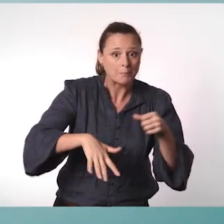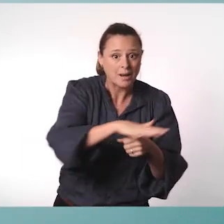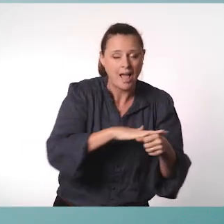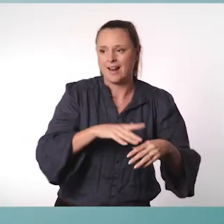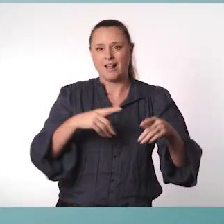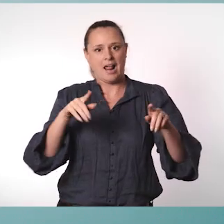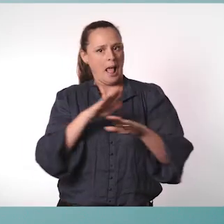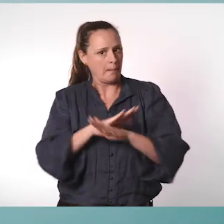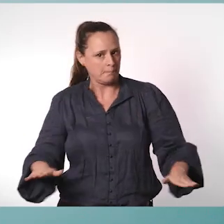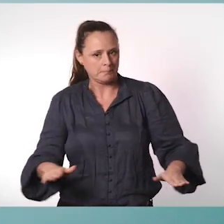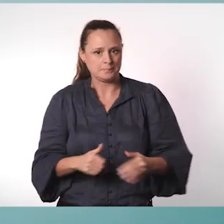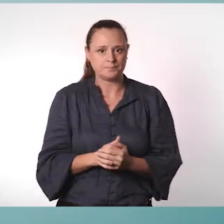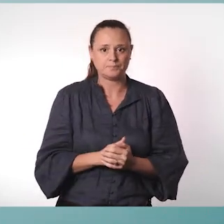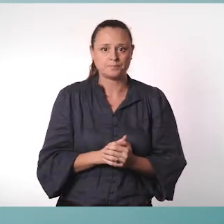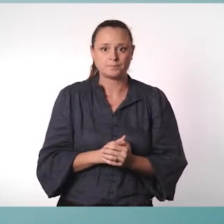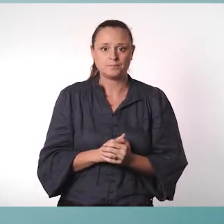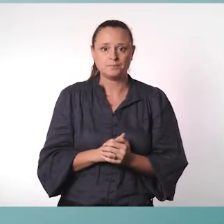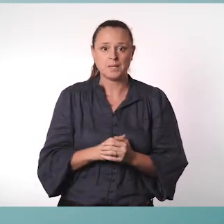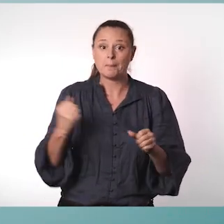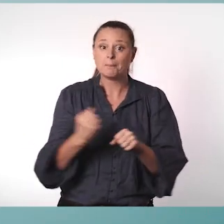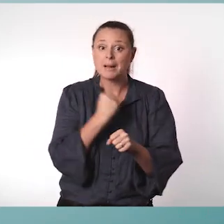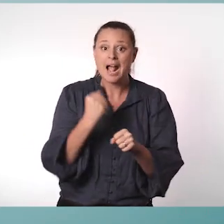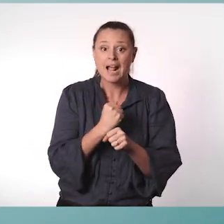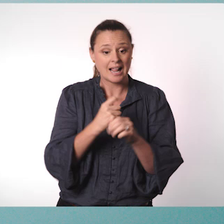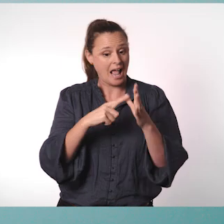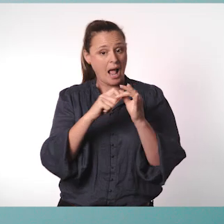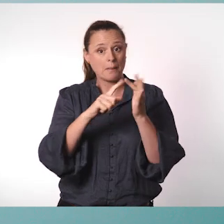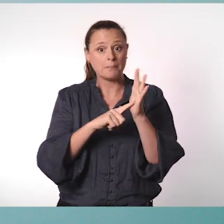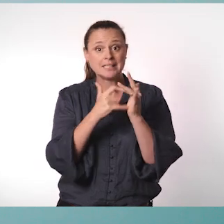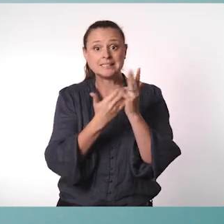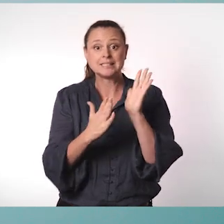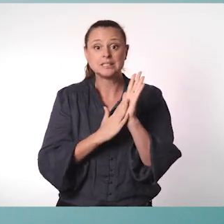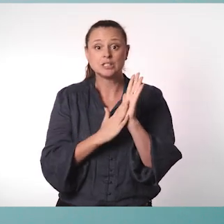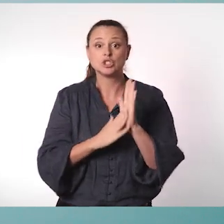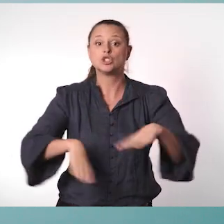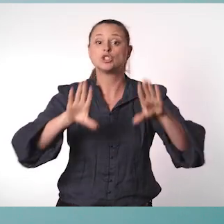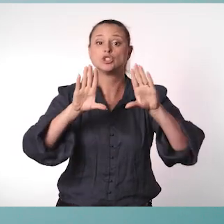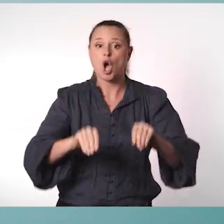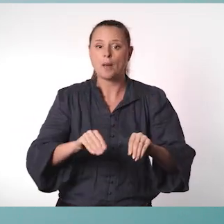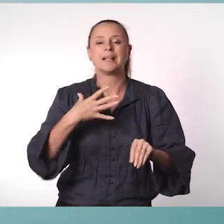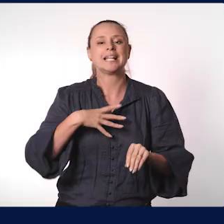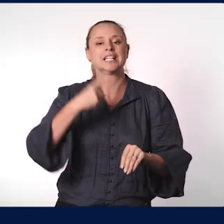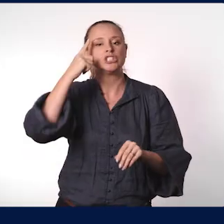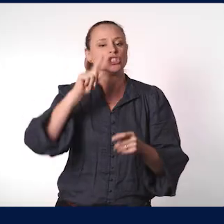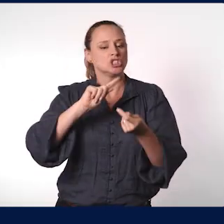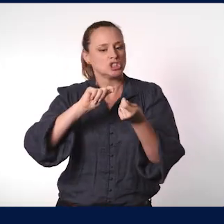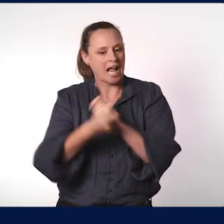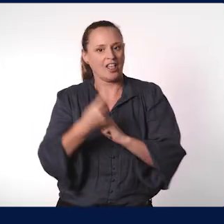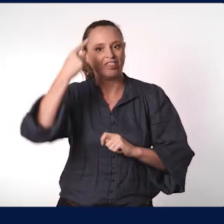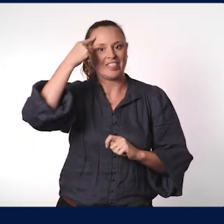To prevent ableism in our laws and the places we work, learn, and live, we need to change how we think about disability.